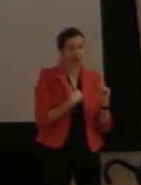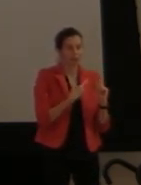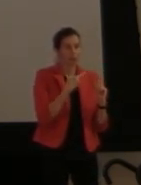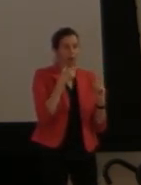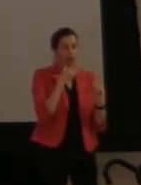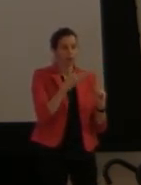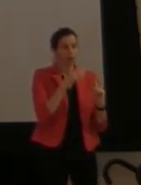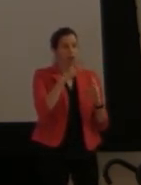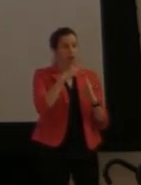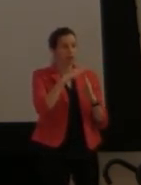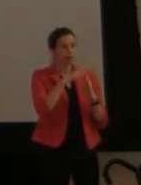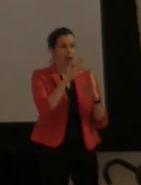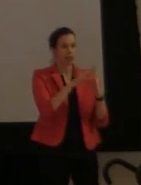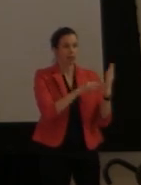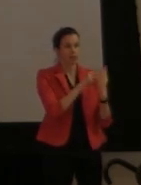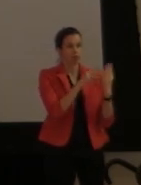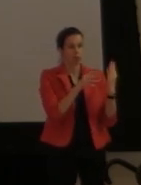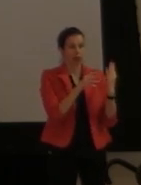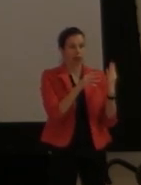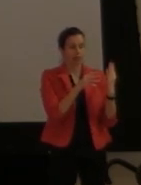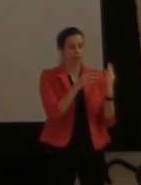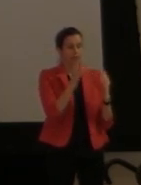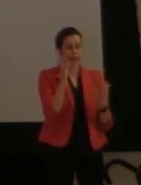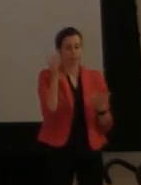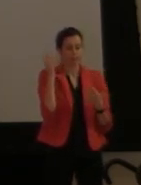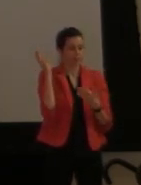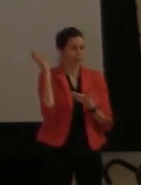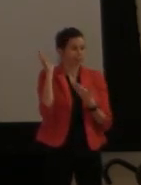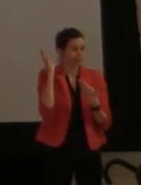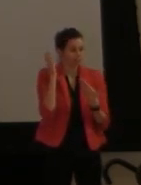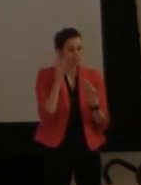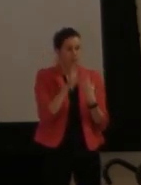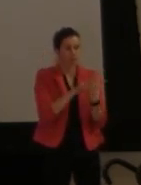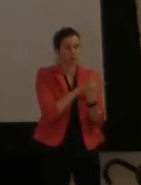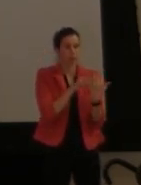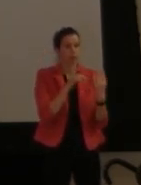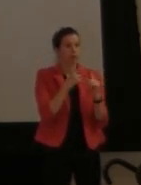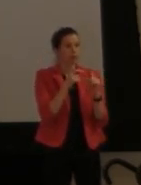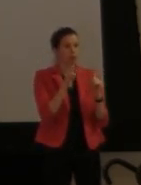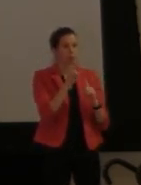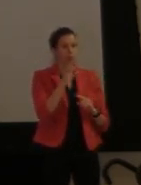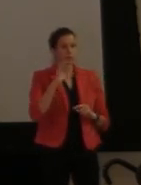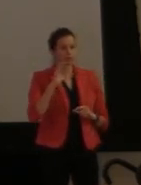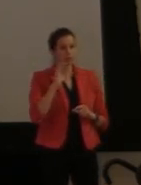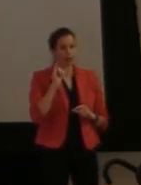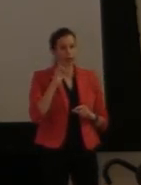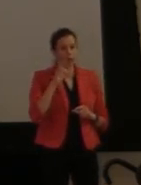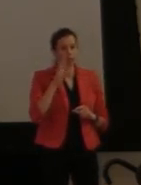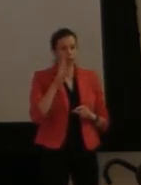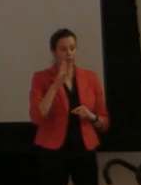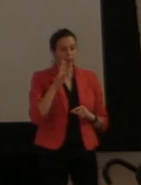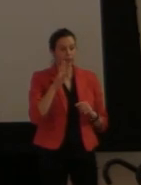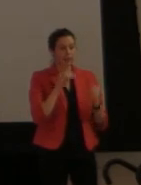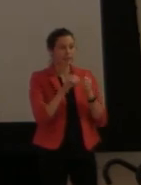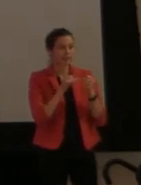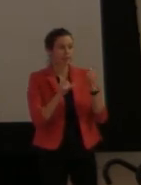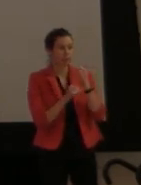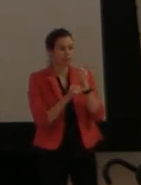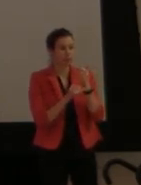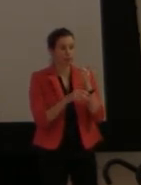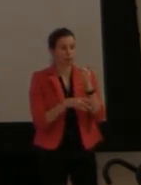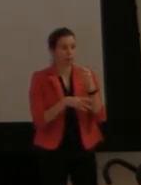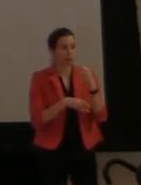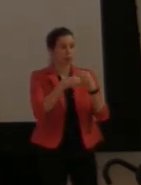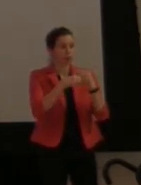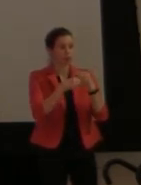top graph chart thing here is actually from UC's IRB supplemental review. So I